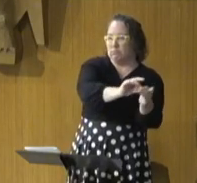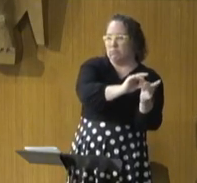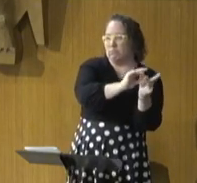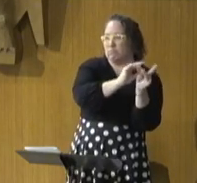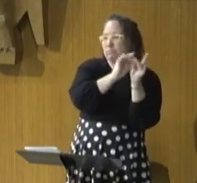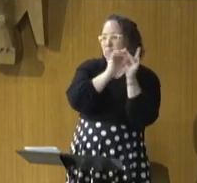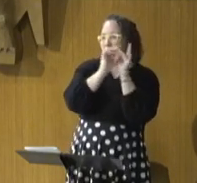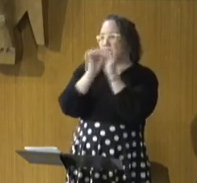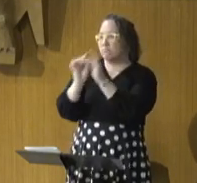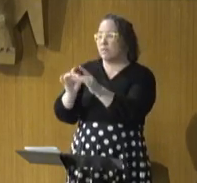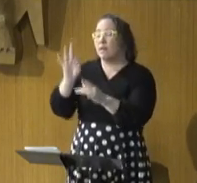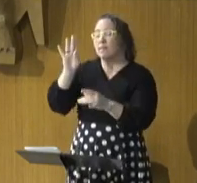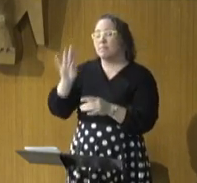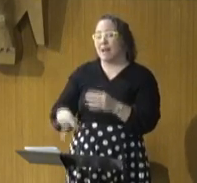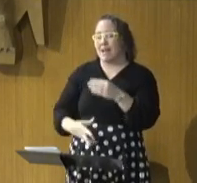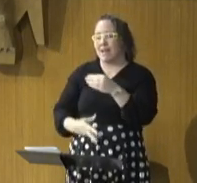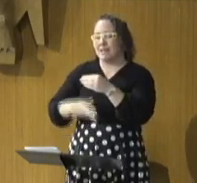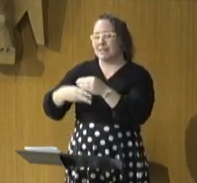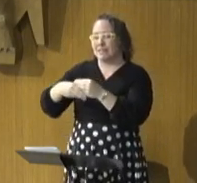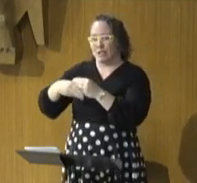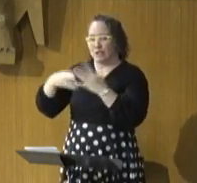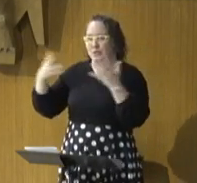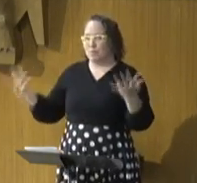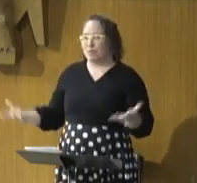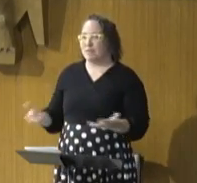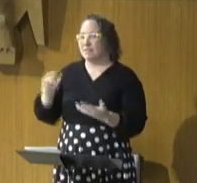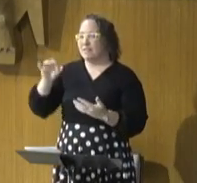mysterious additional presence presence of God.